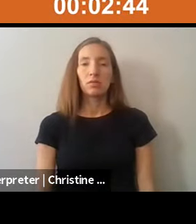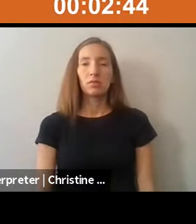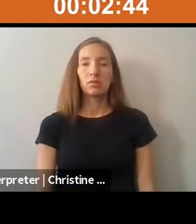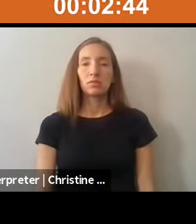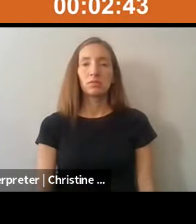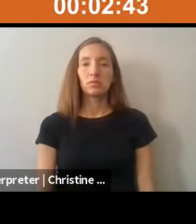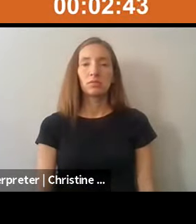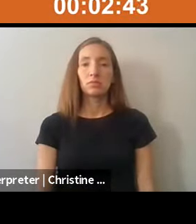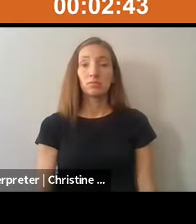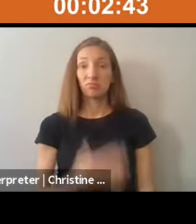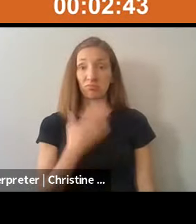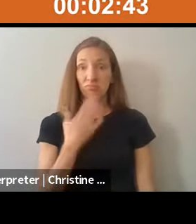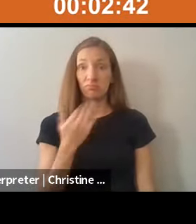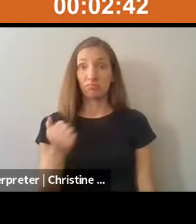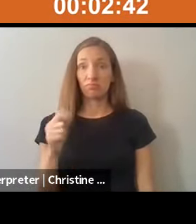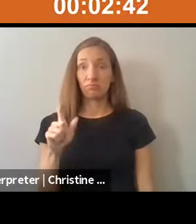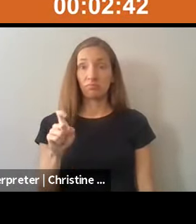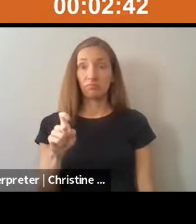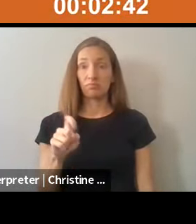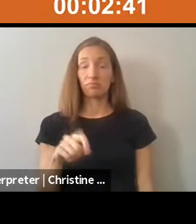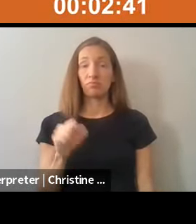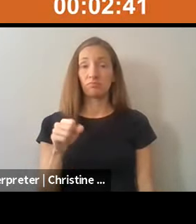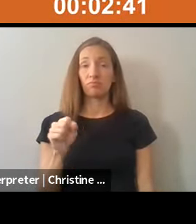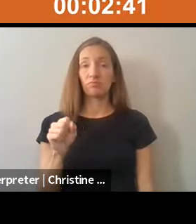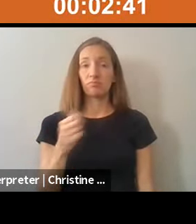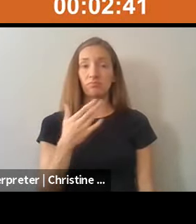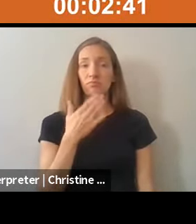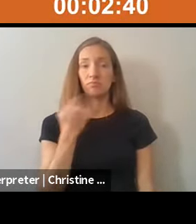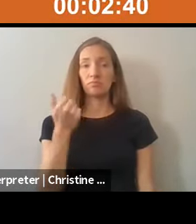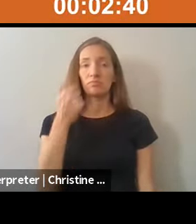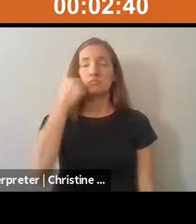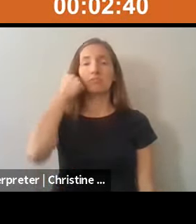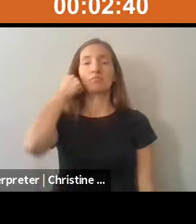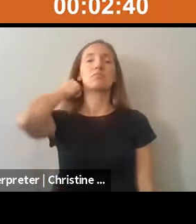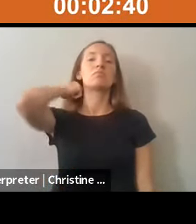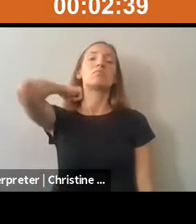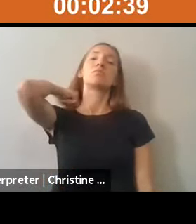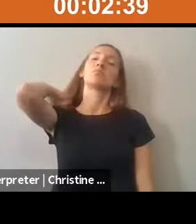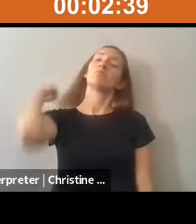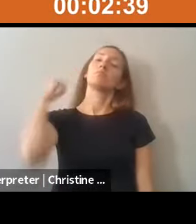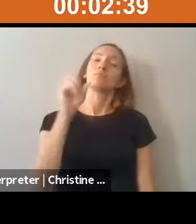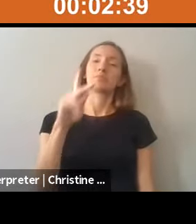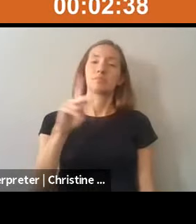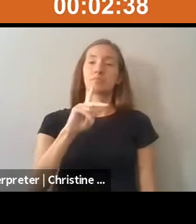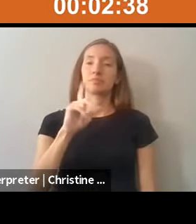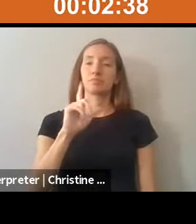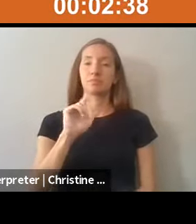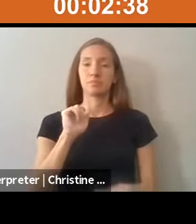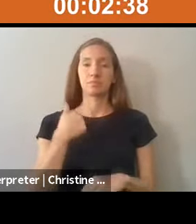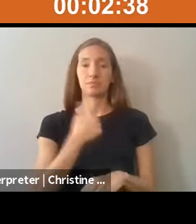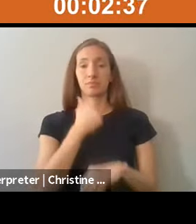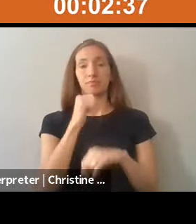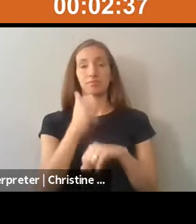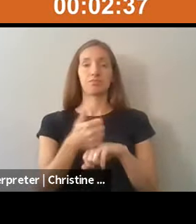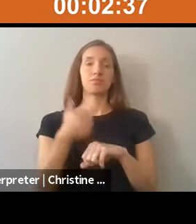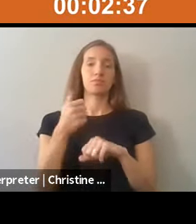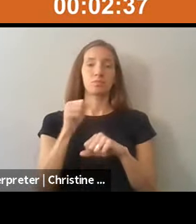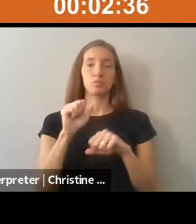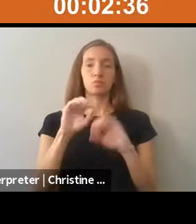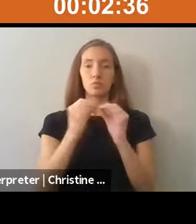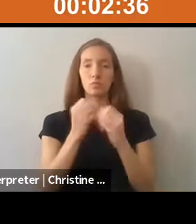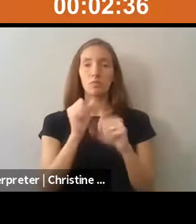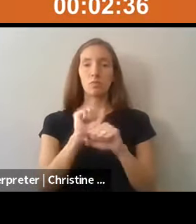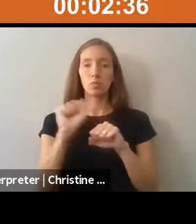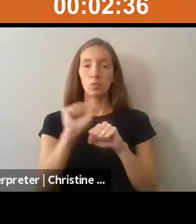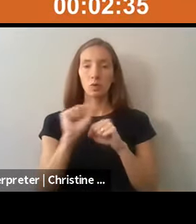Better? Yeah, that's better. Thank you. So as a foundation working to address inequality,